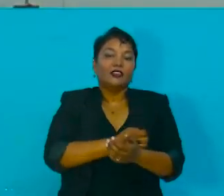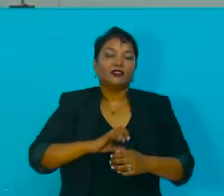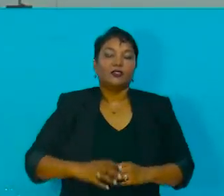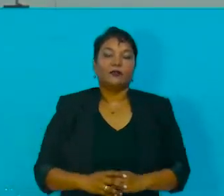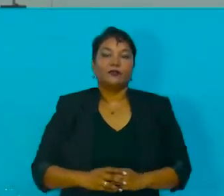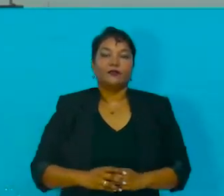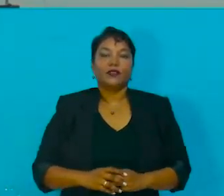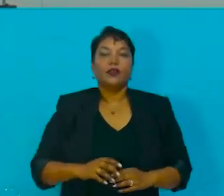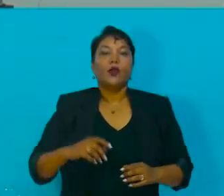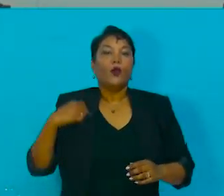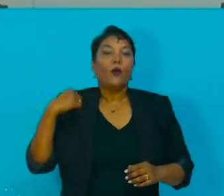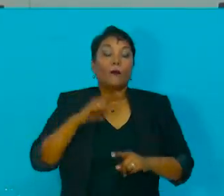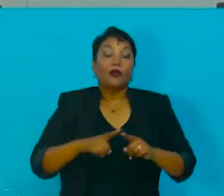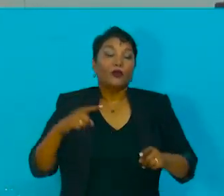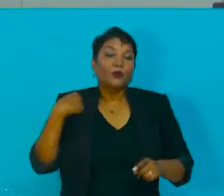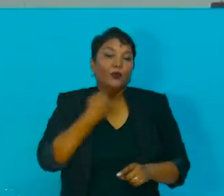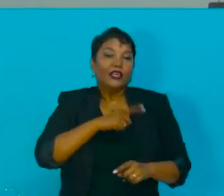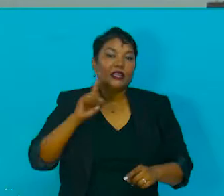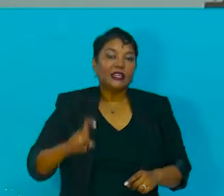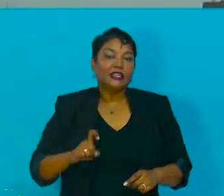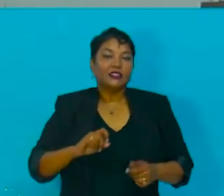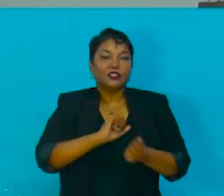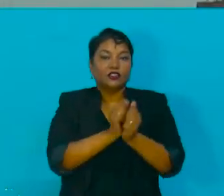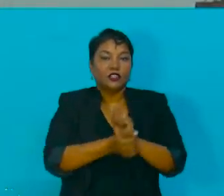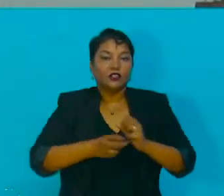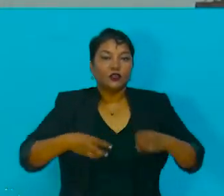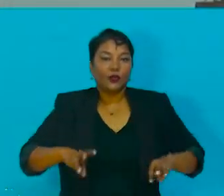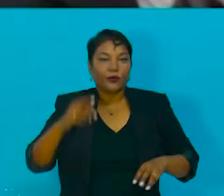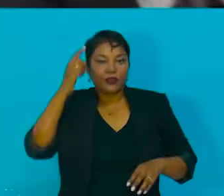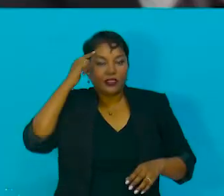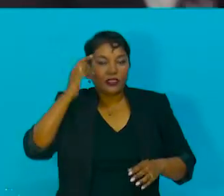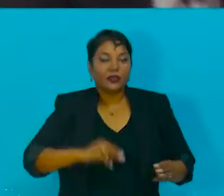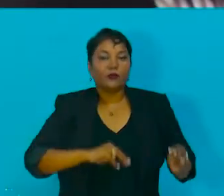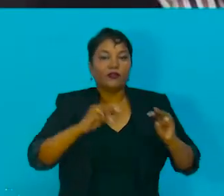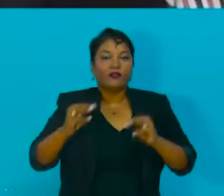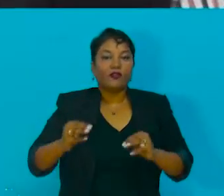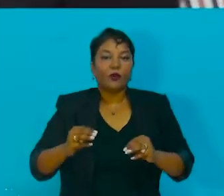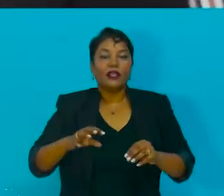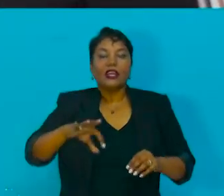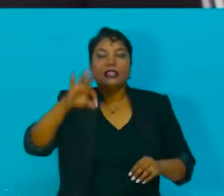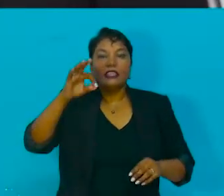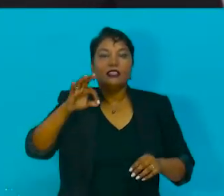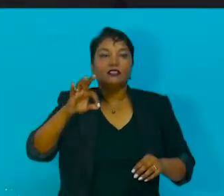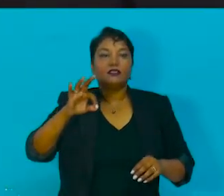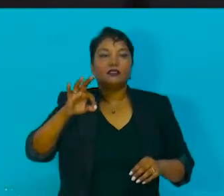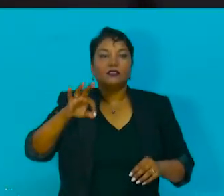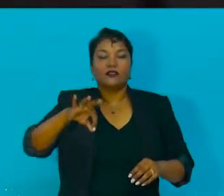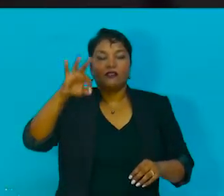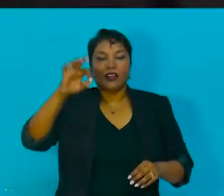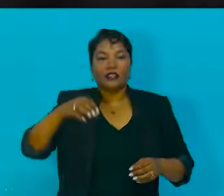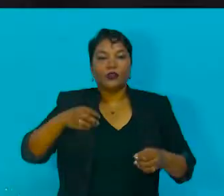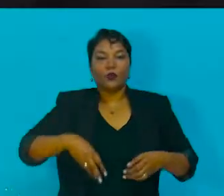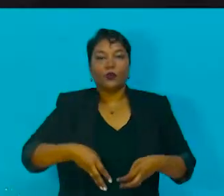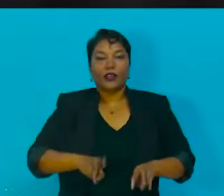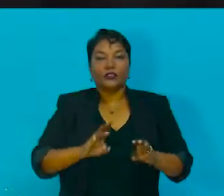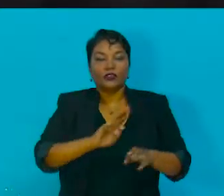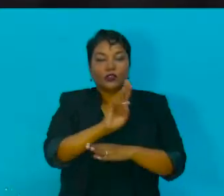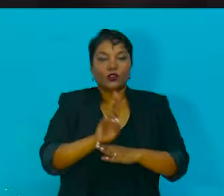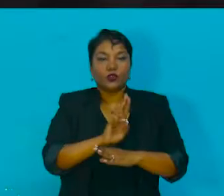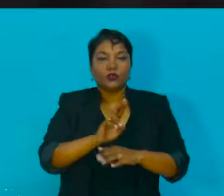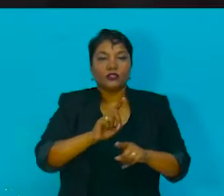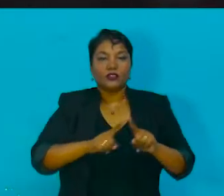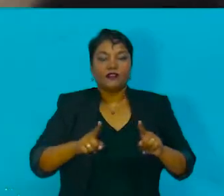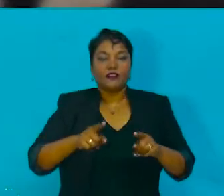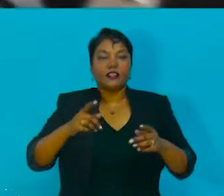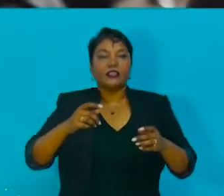one step towards renewable energy, and energy efficiencies can be attained through a variety of methods, some of which would